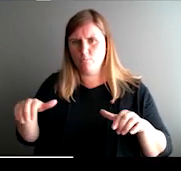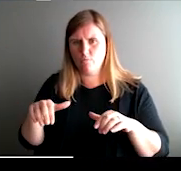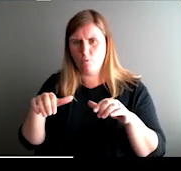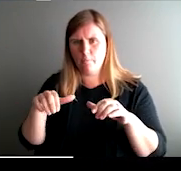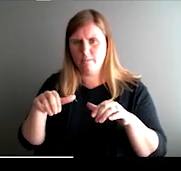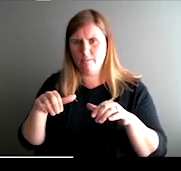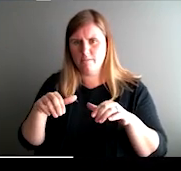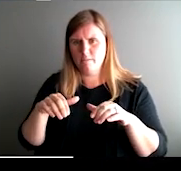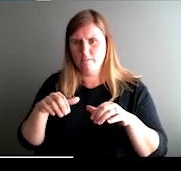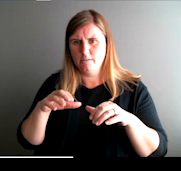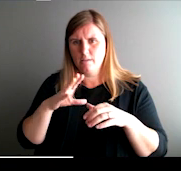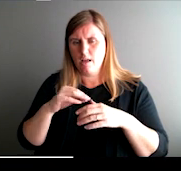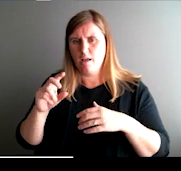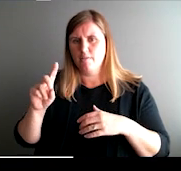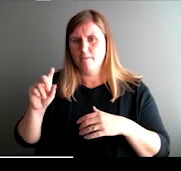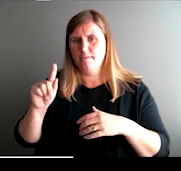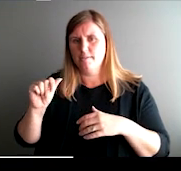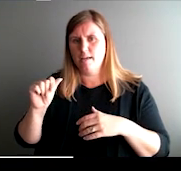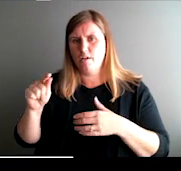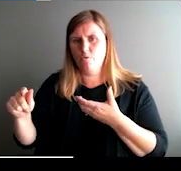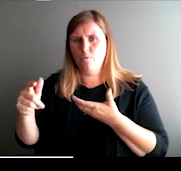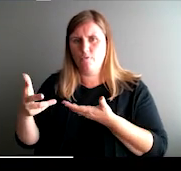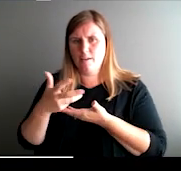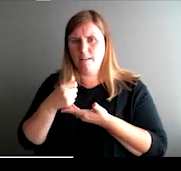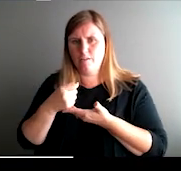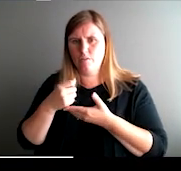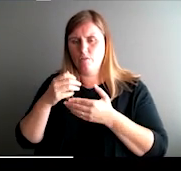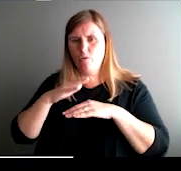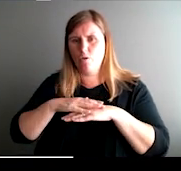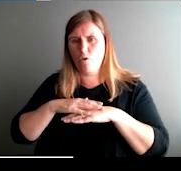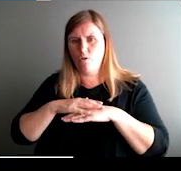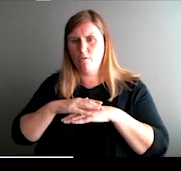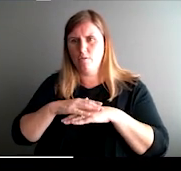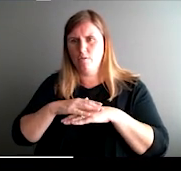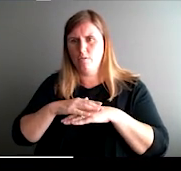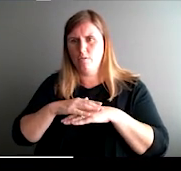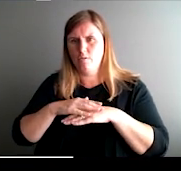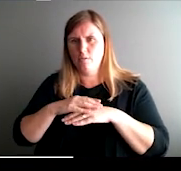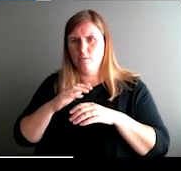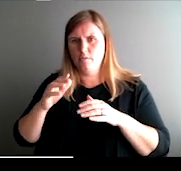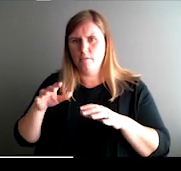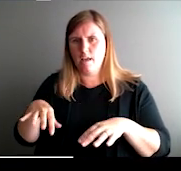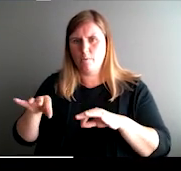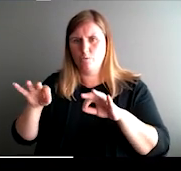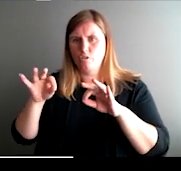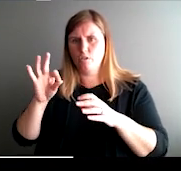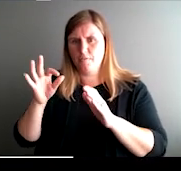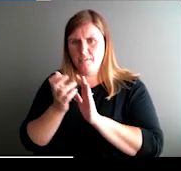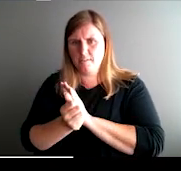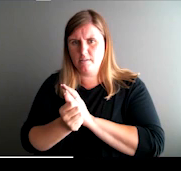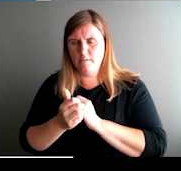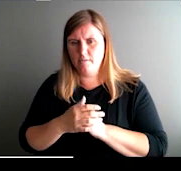performance and the data that you are collecting on the acquisition of the skill.